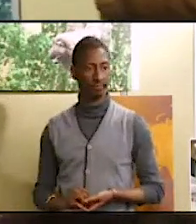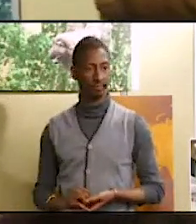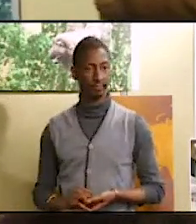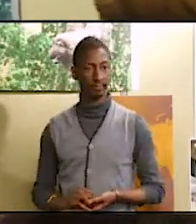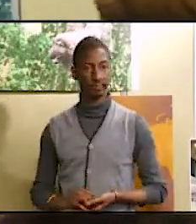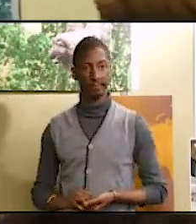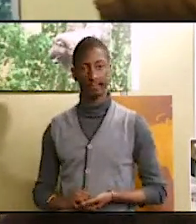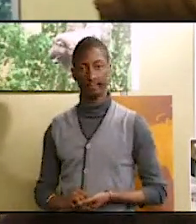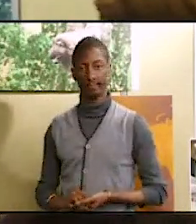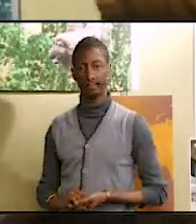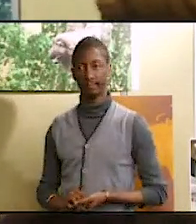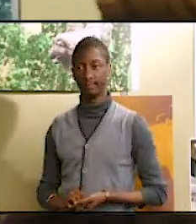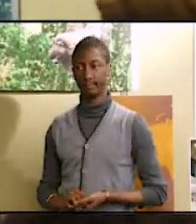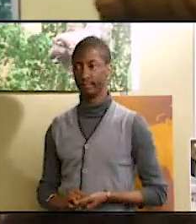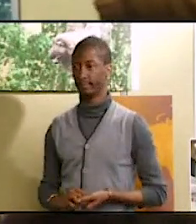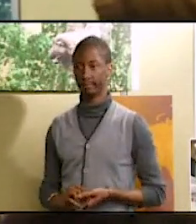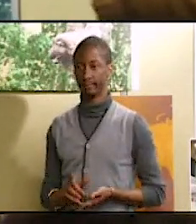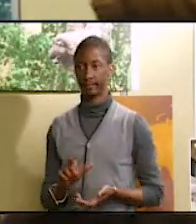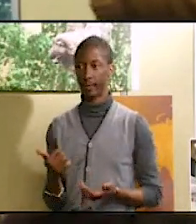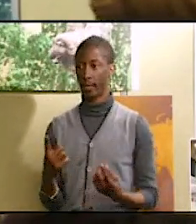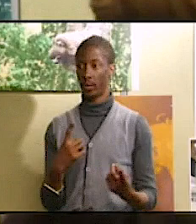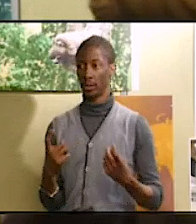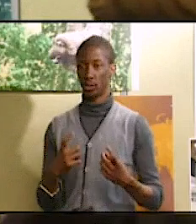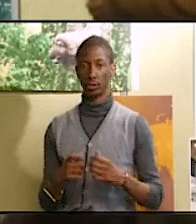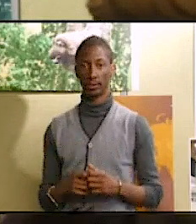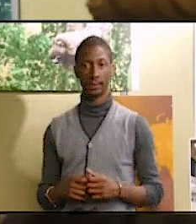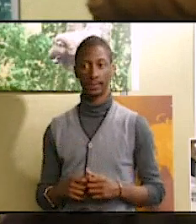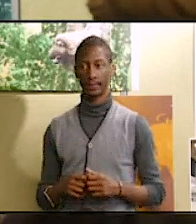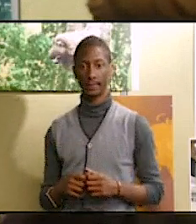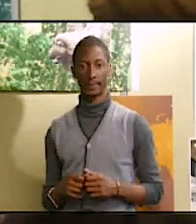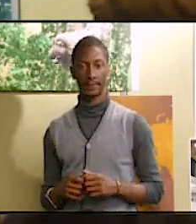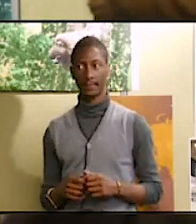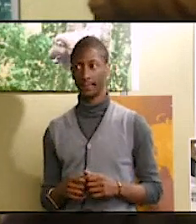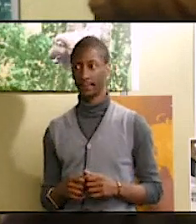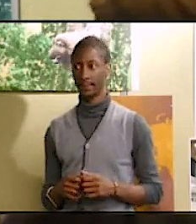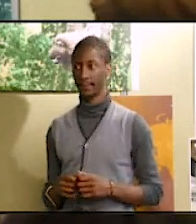Okay. Any other questions?